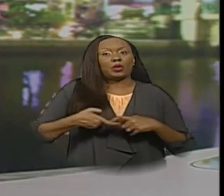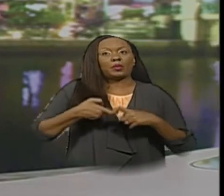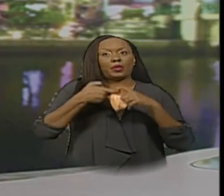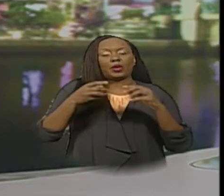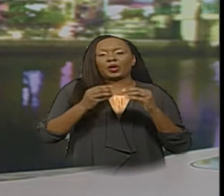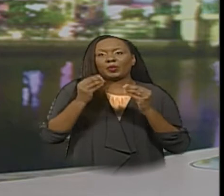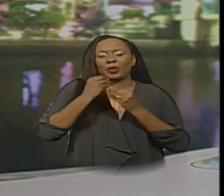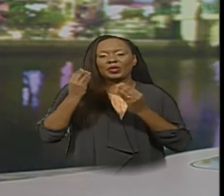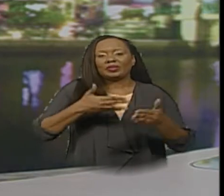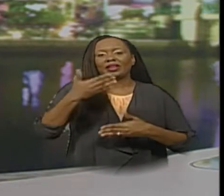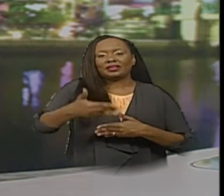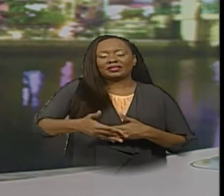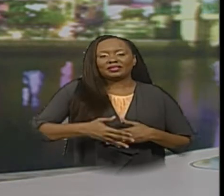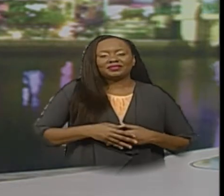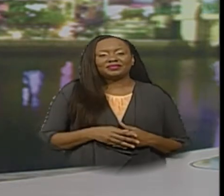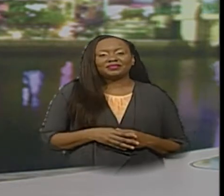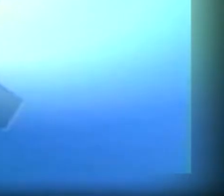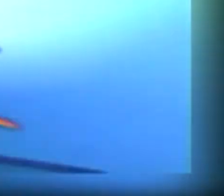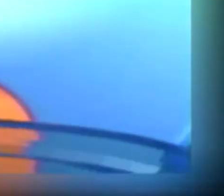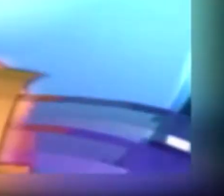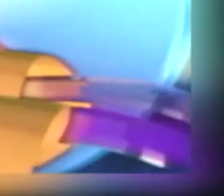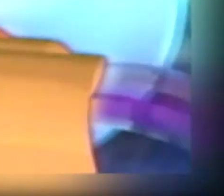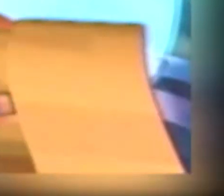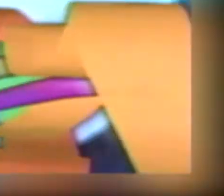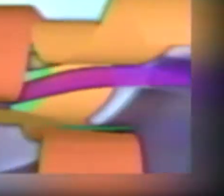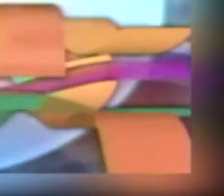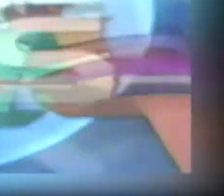here and come back with more news. Stay tuned.